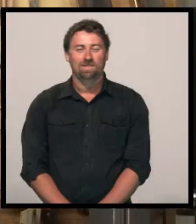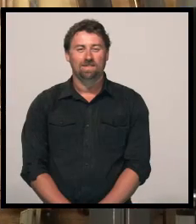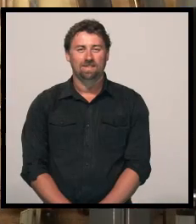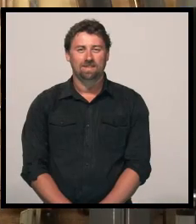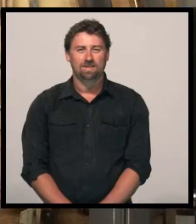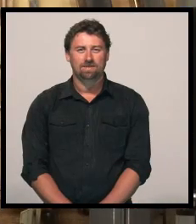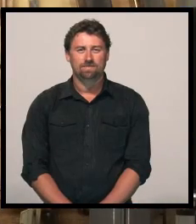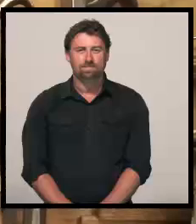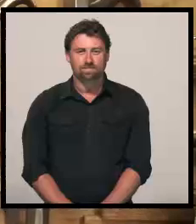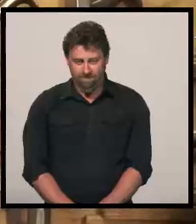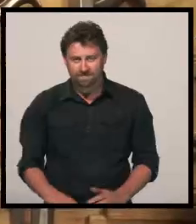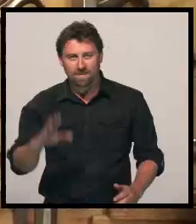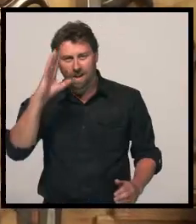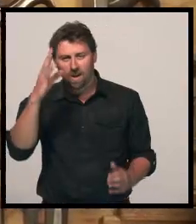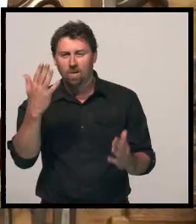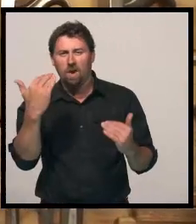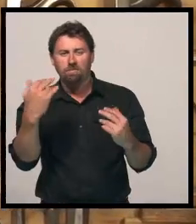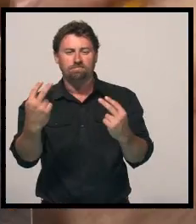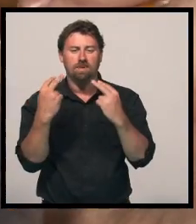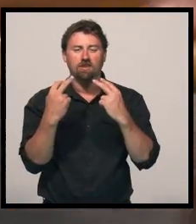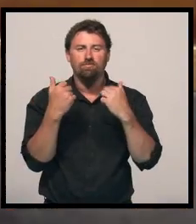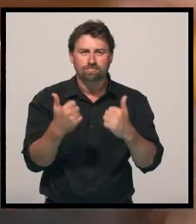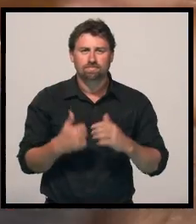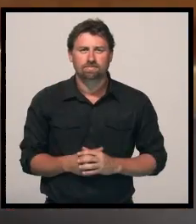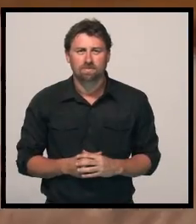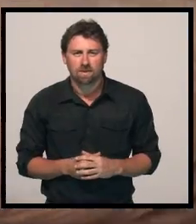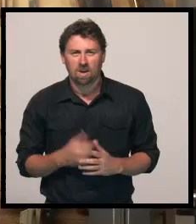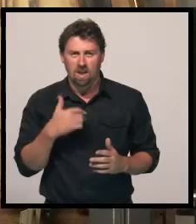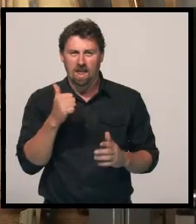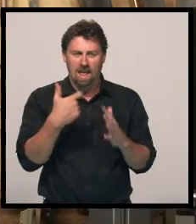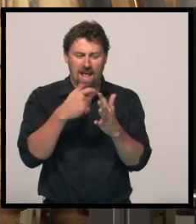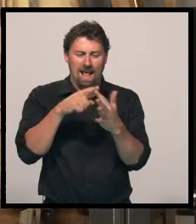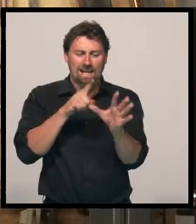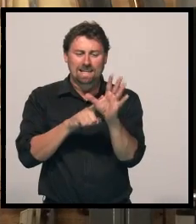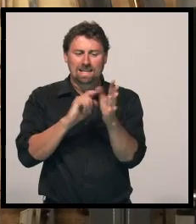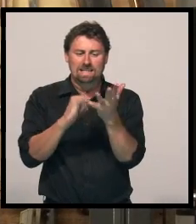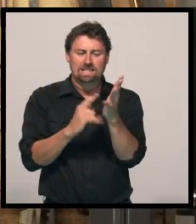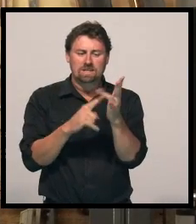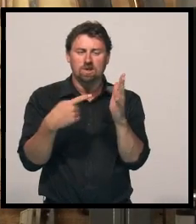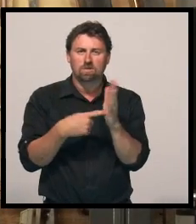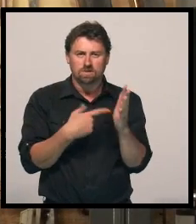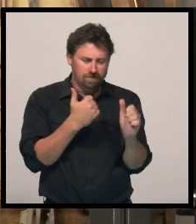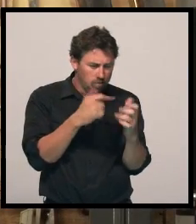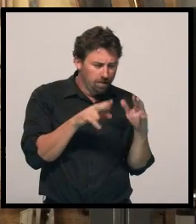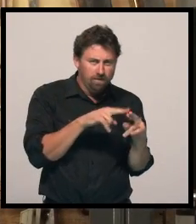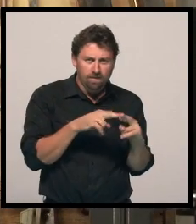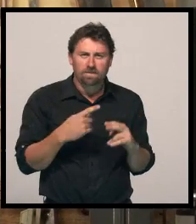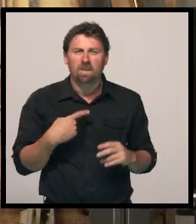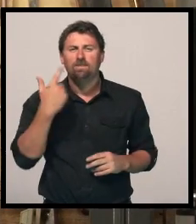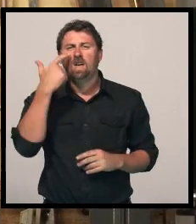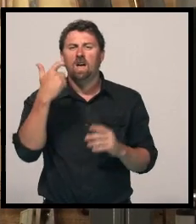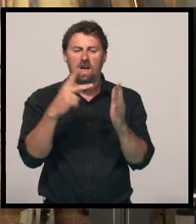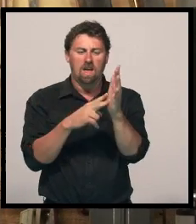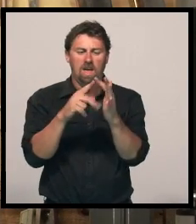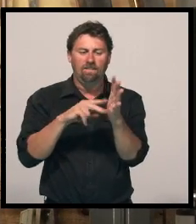Hi, welcome back. I'm just finishing off the last of these key slots. One thing I've found is the veneer that I use is 0.7 of a